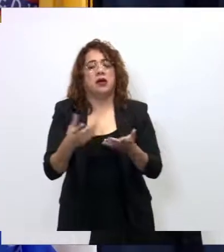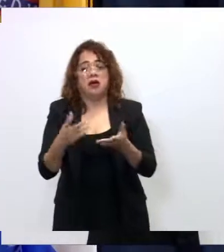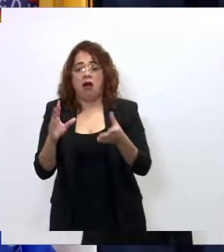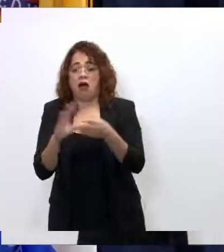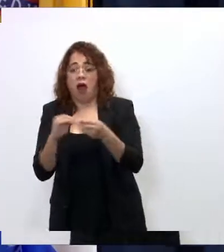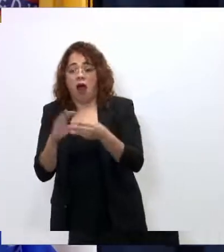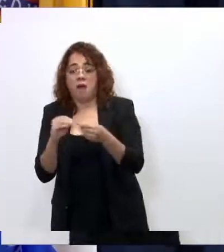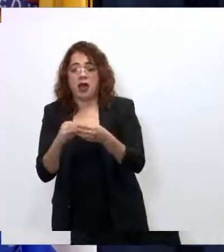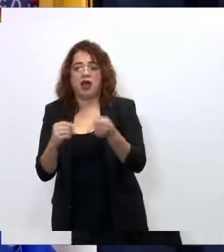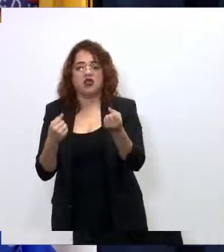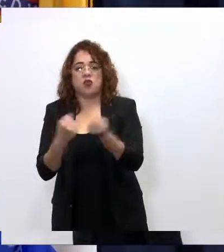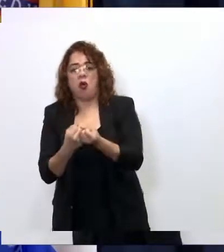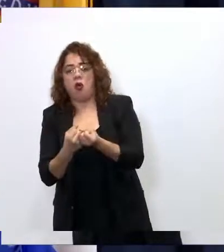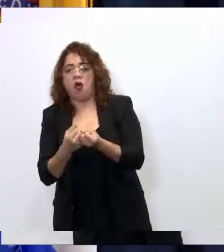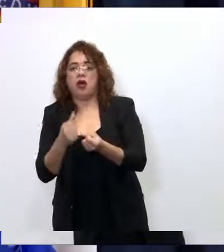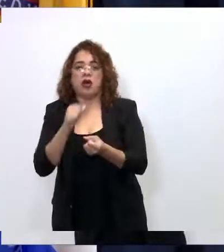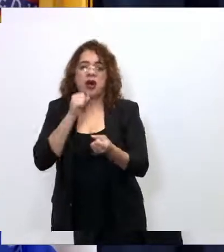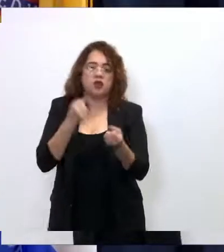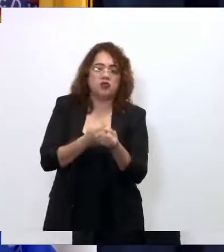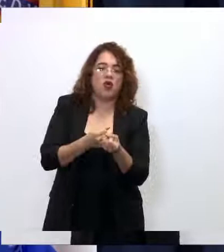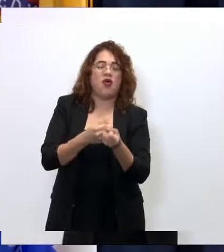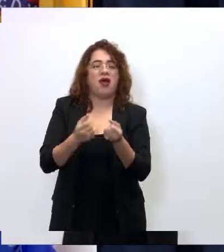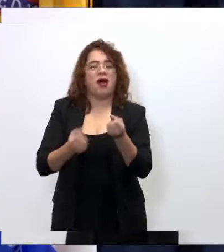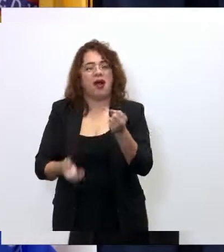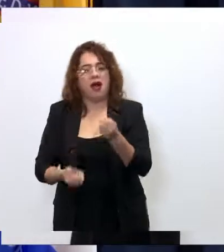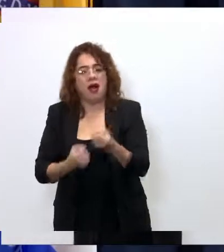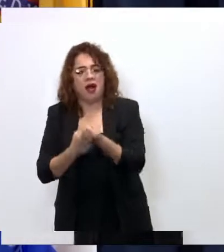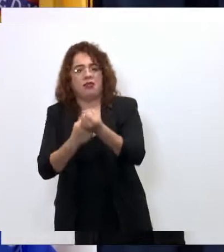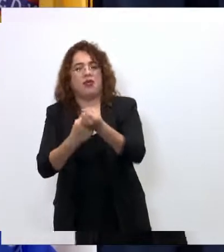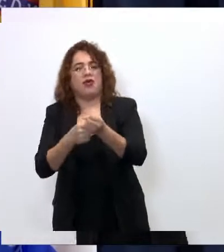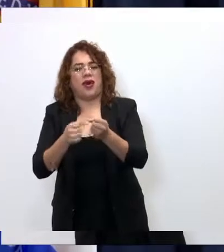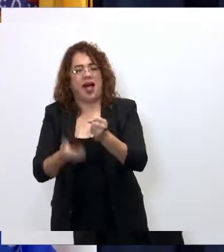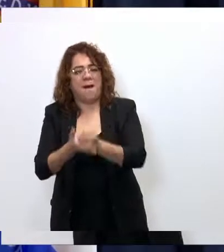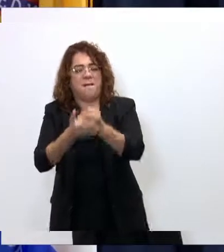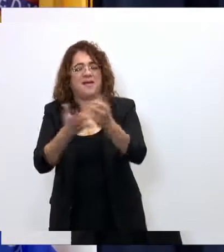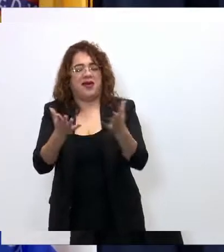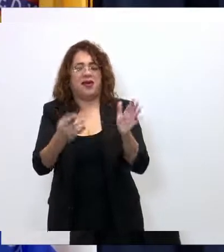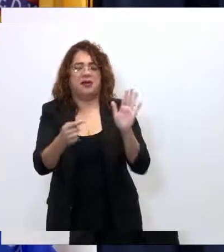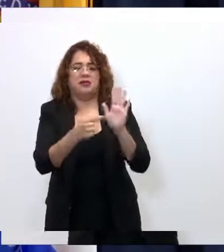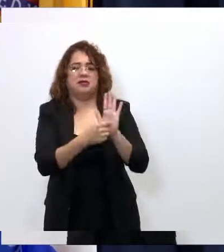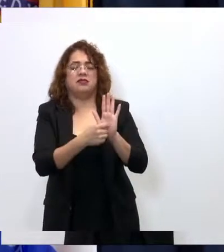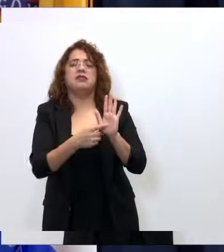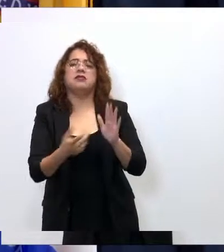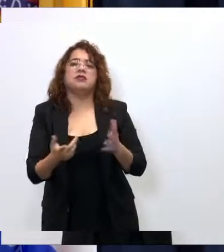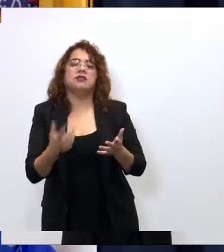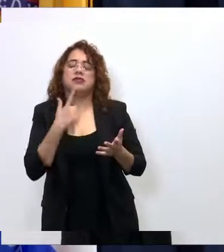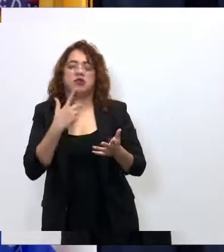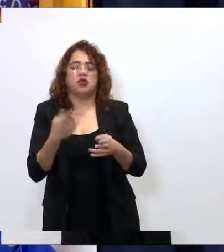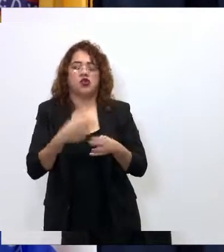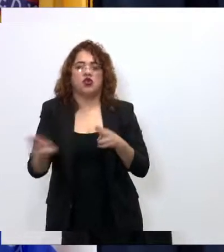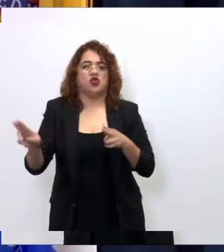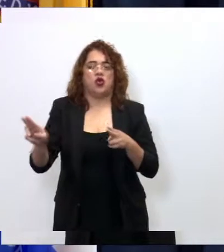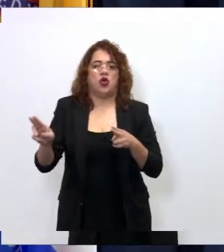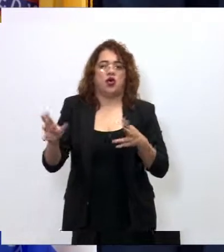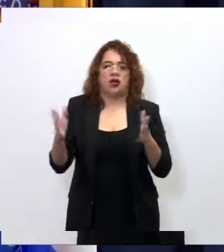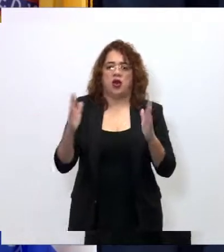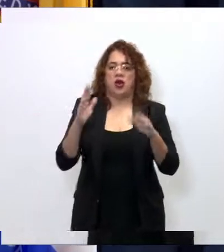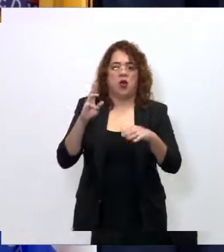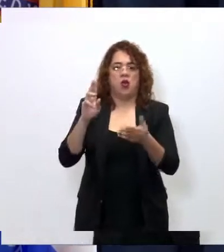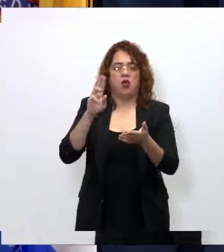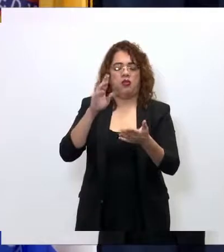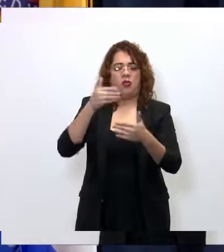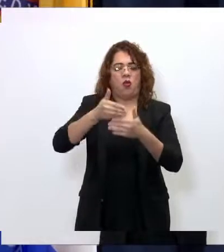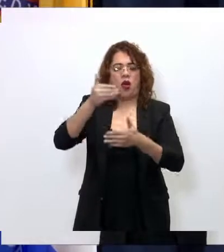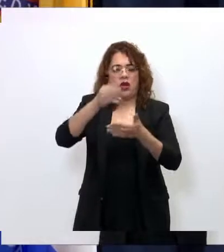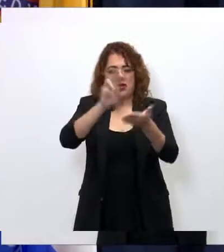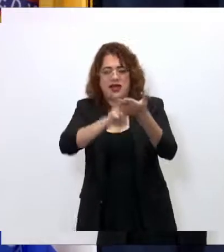comment on this item, help support it. And because there was such short notice, there's a small window to sign up